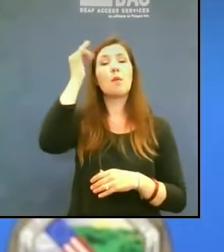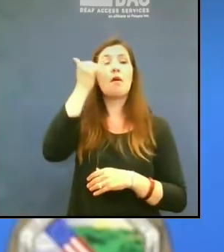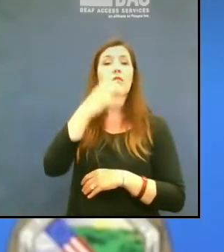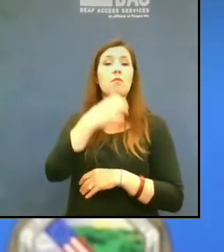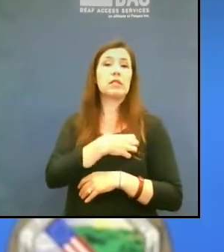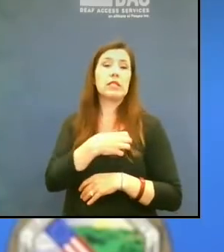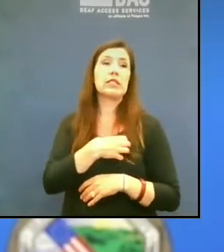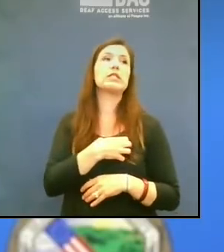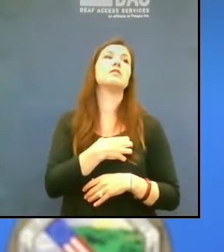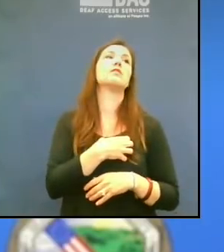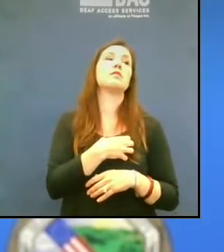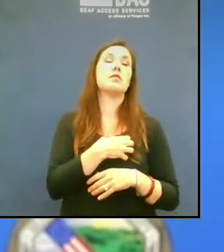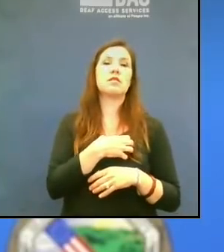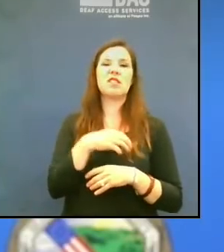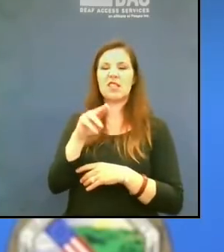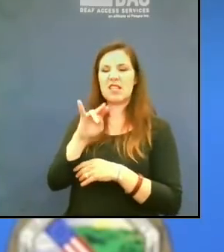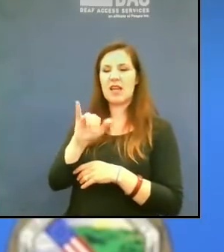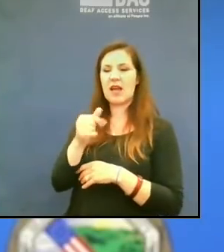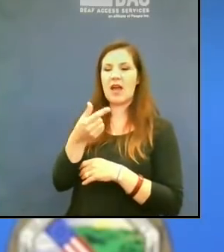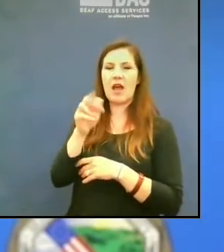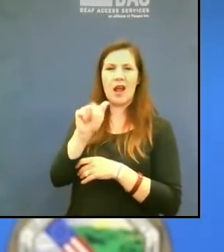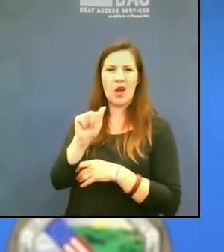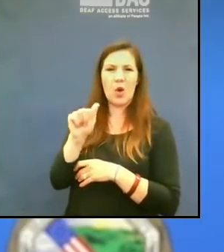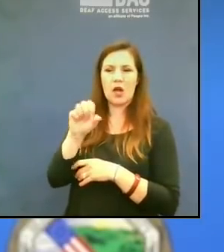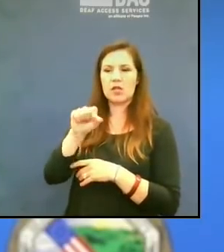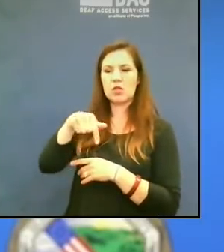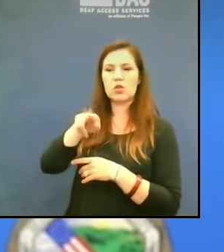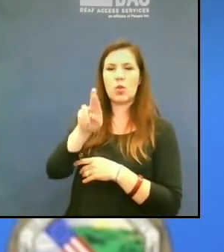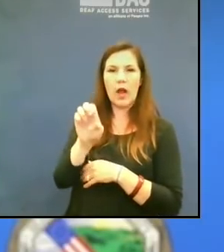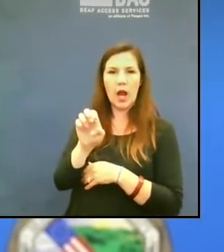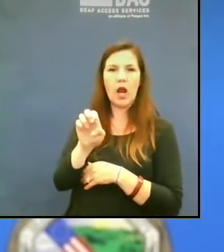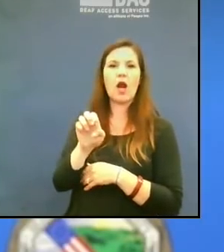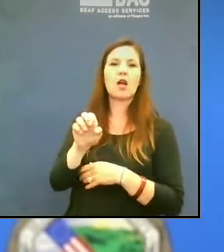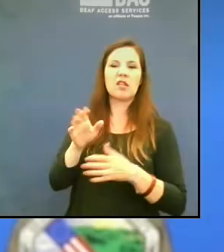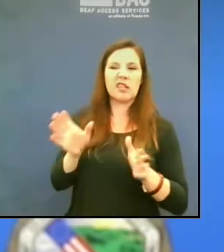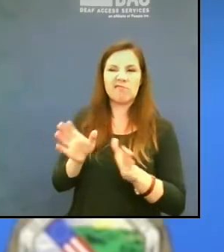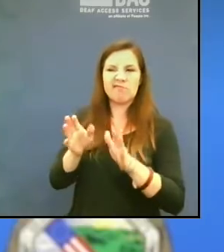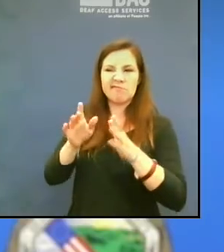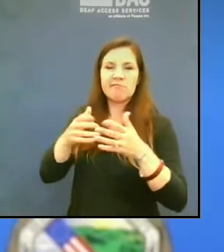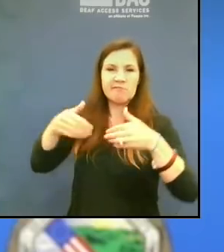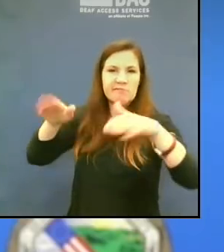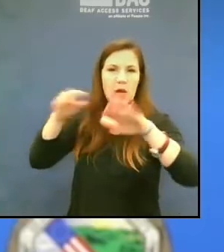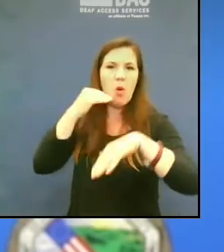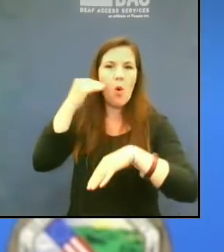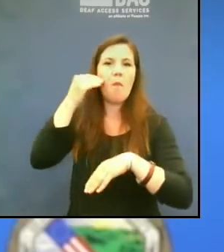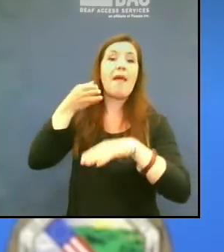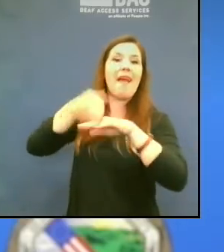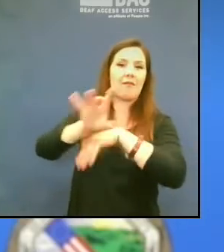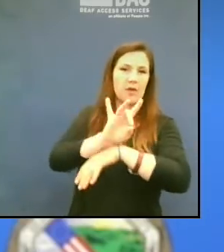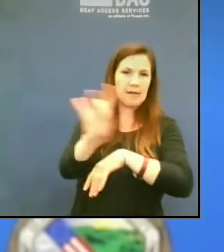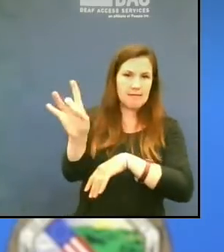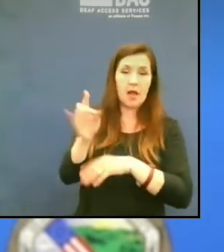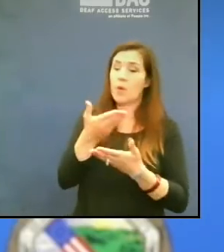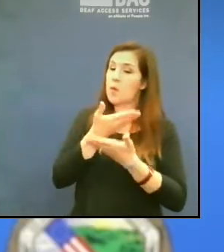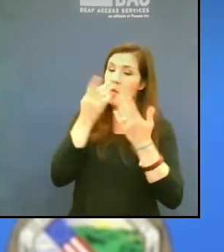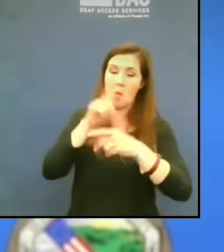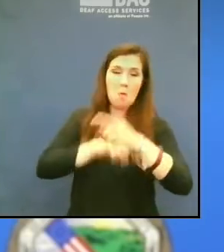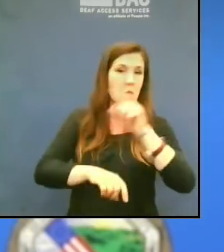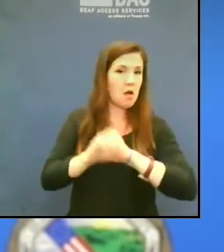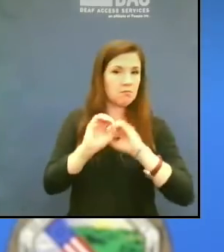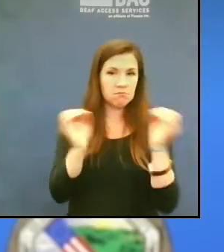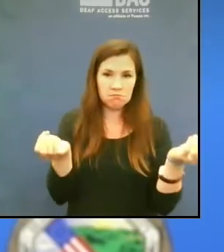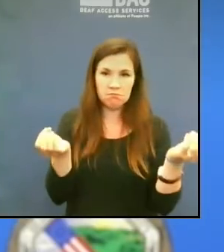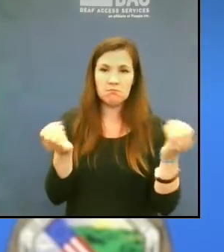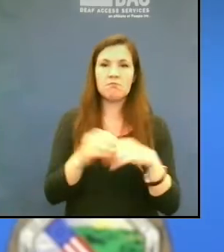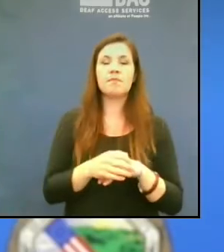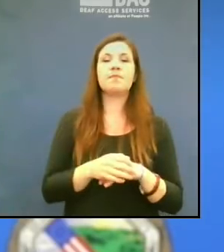did clear out Niagara Square after 8 o'clock. There were no arrests. I'm not aware of any arrests that were made across the county with regards